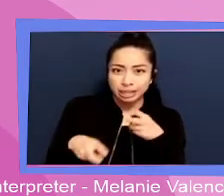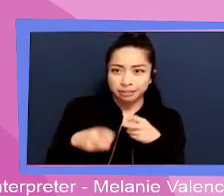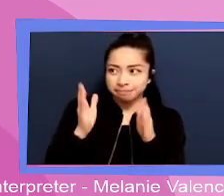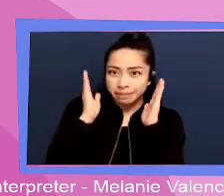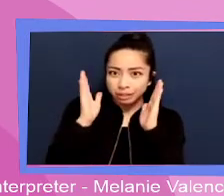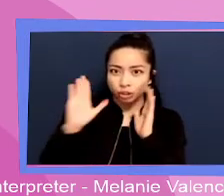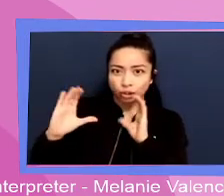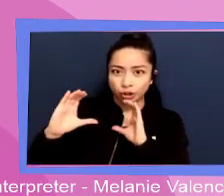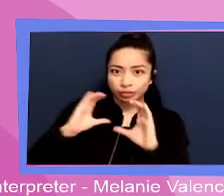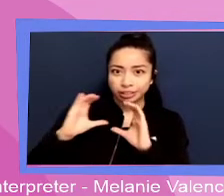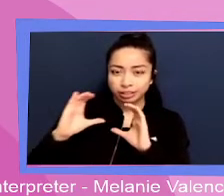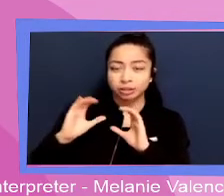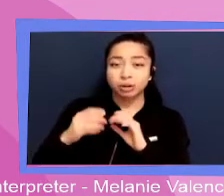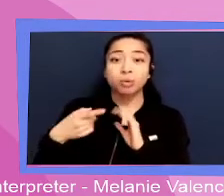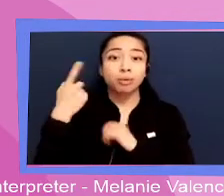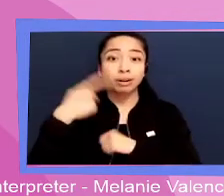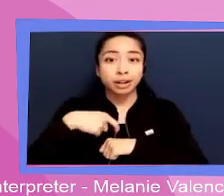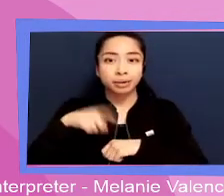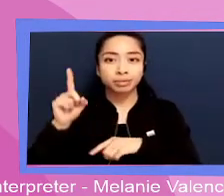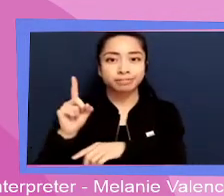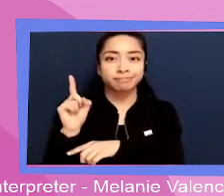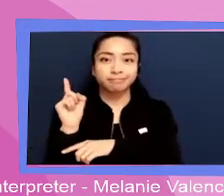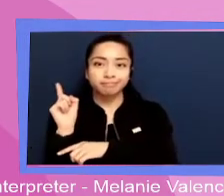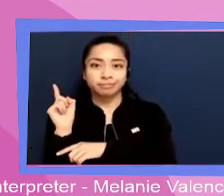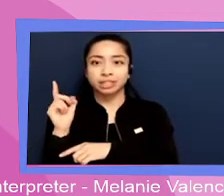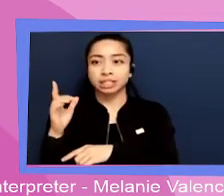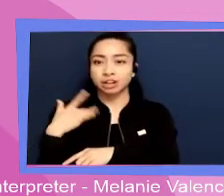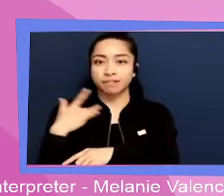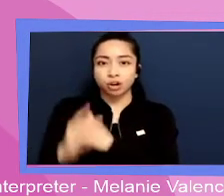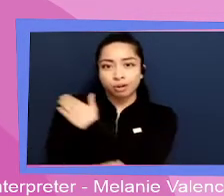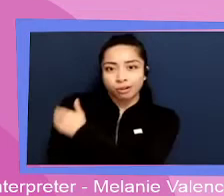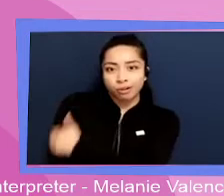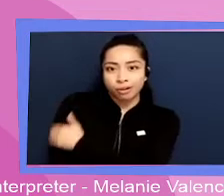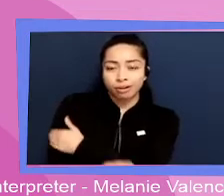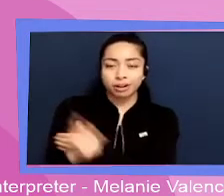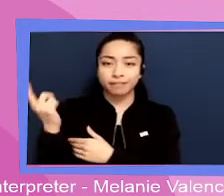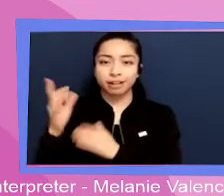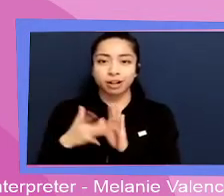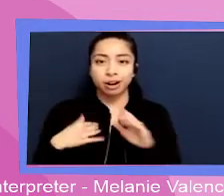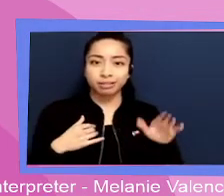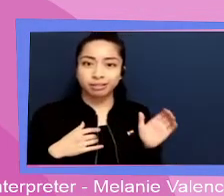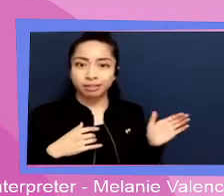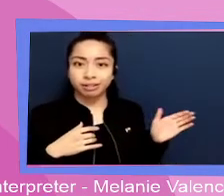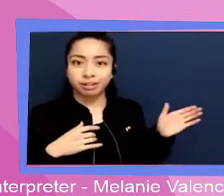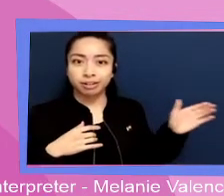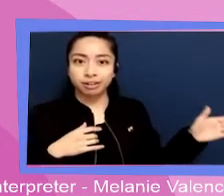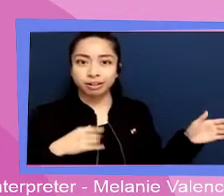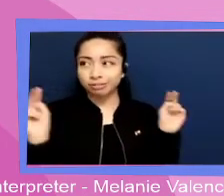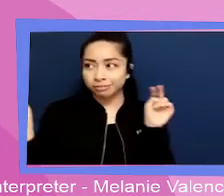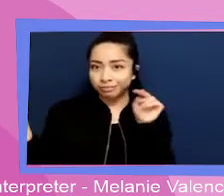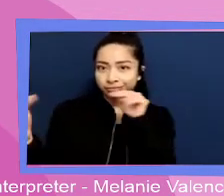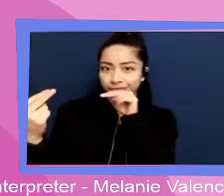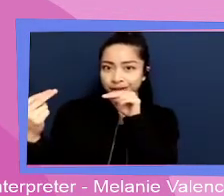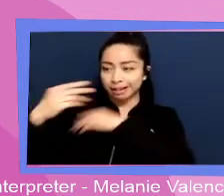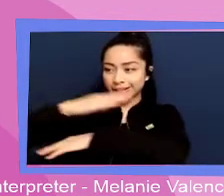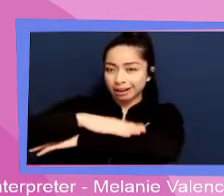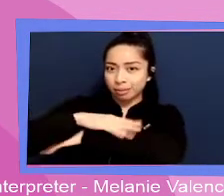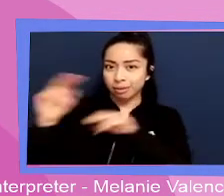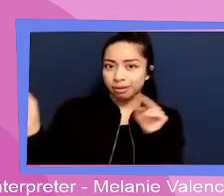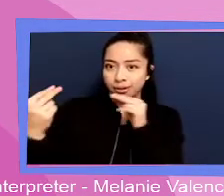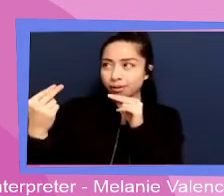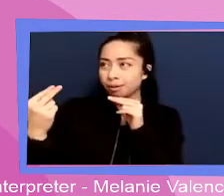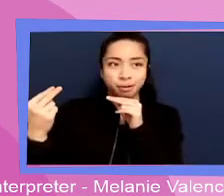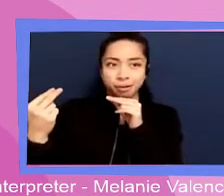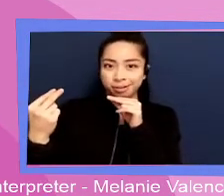back, casually, and there'd been the light touch of an arm against Deanna's back. Nathan had met her eyes across the table and quickly, secretly